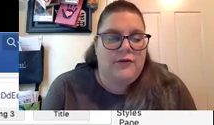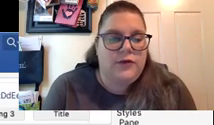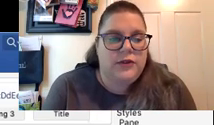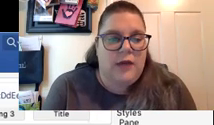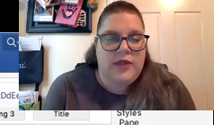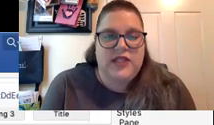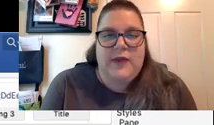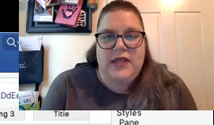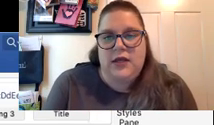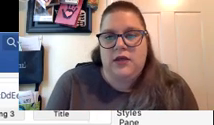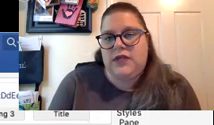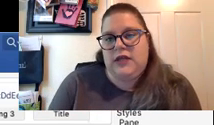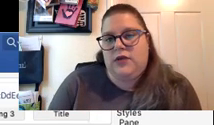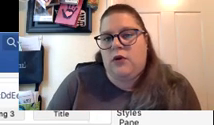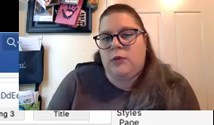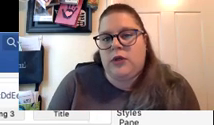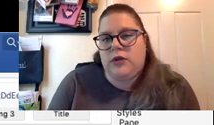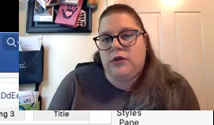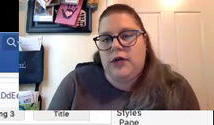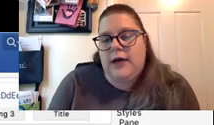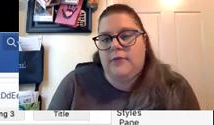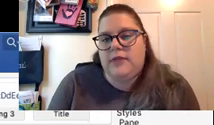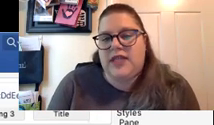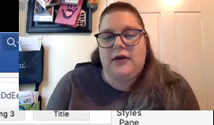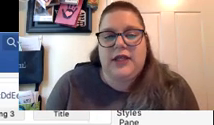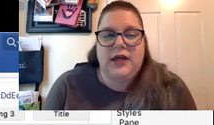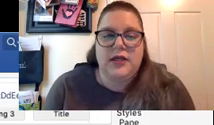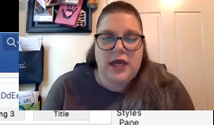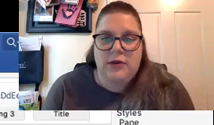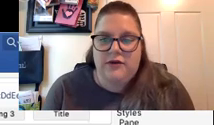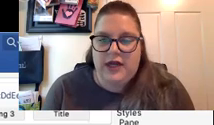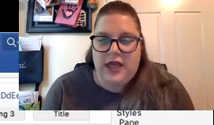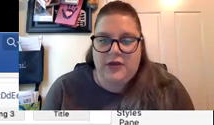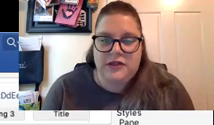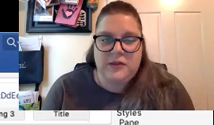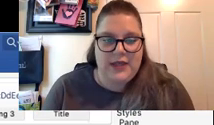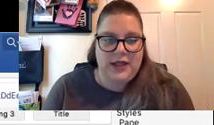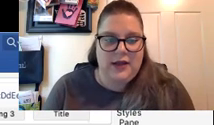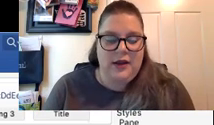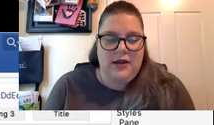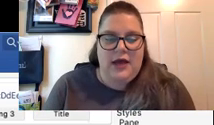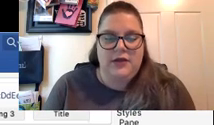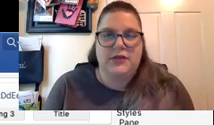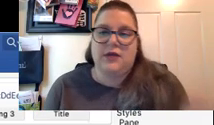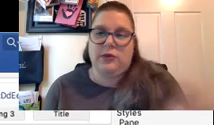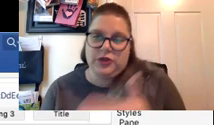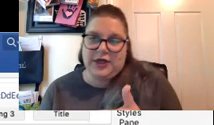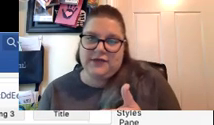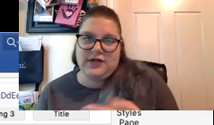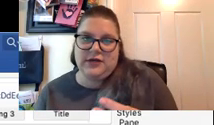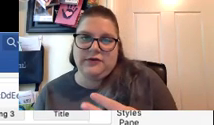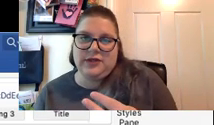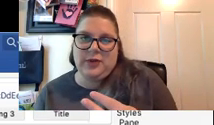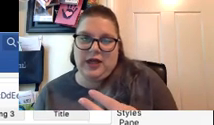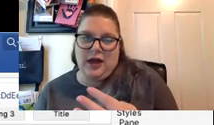I kind of fooled around with the spacing using the normal style here to get rid of any extra spacing. And you'll see when we